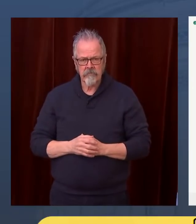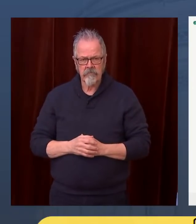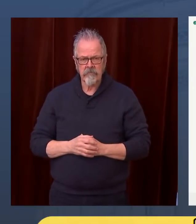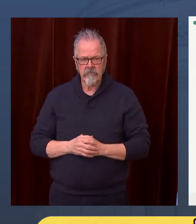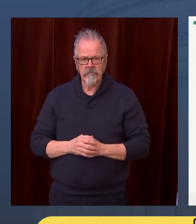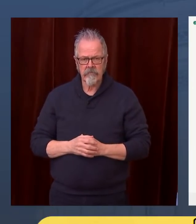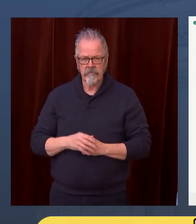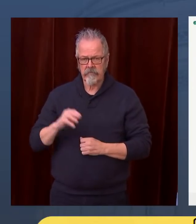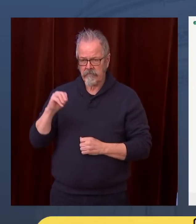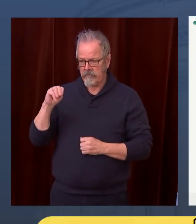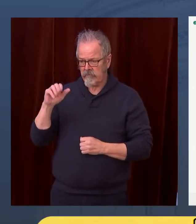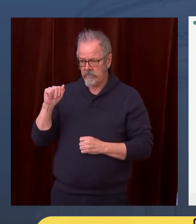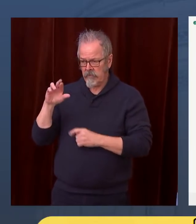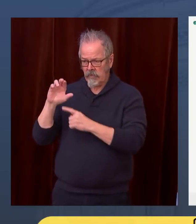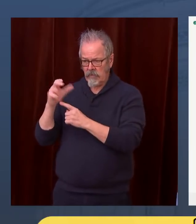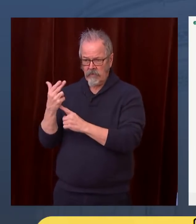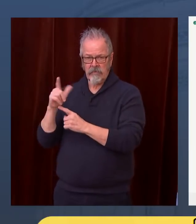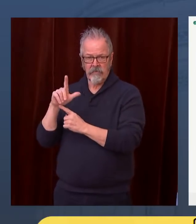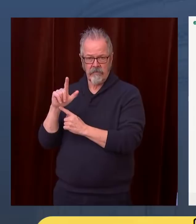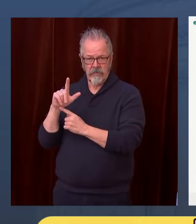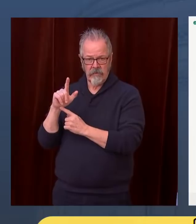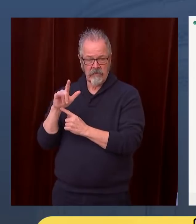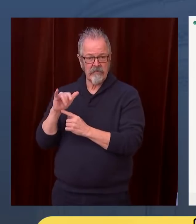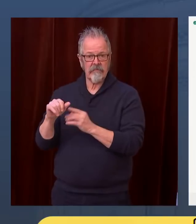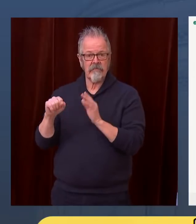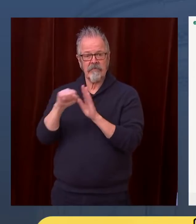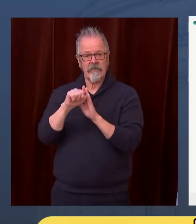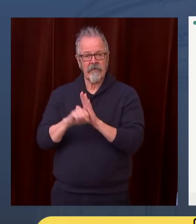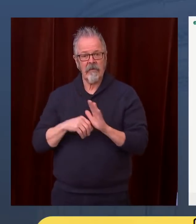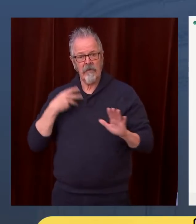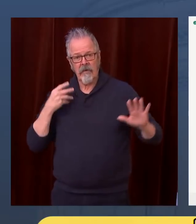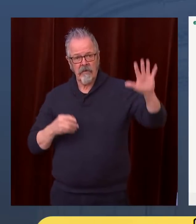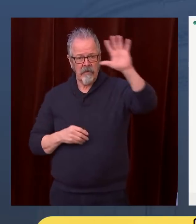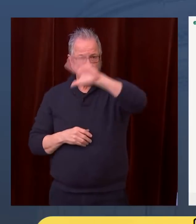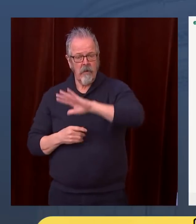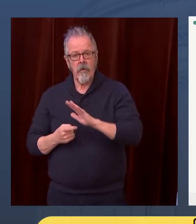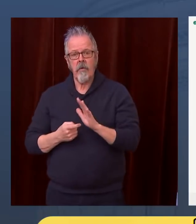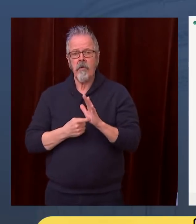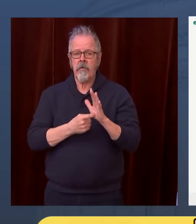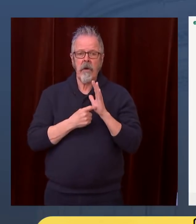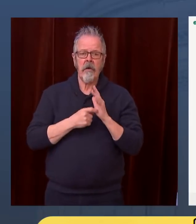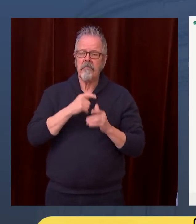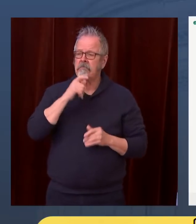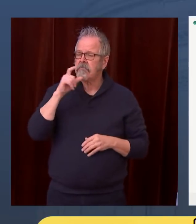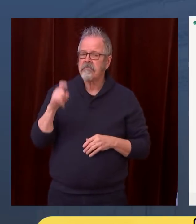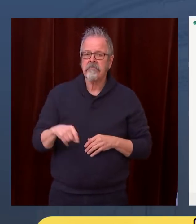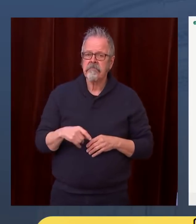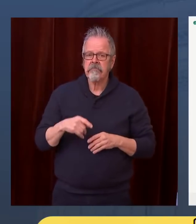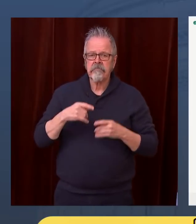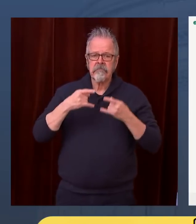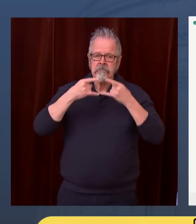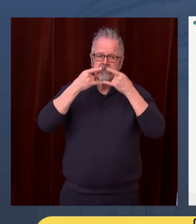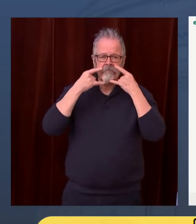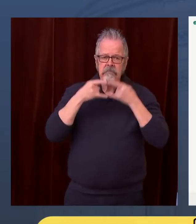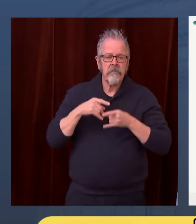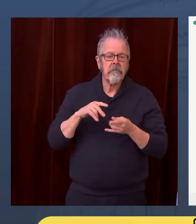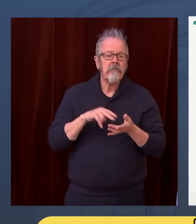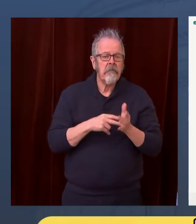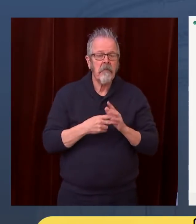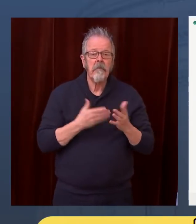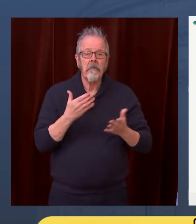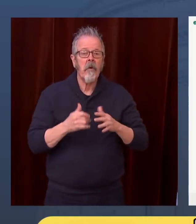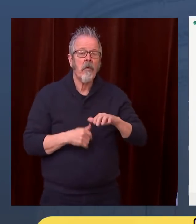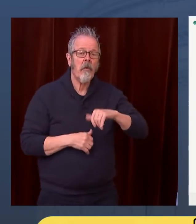March 21st, a statewide requirement for masking. That does not mean that a local health jurisdiction or a